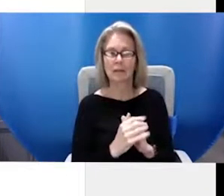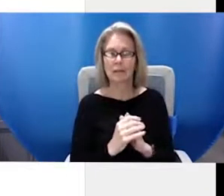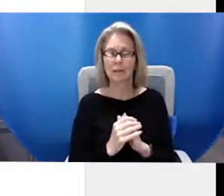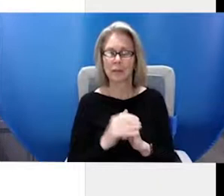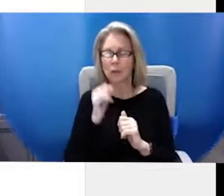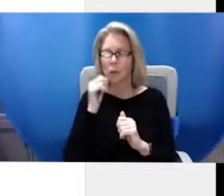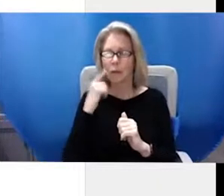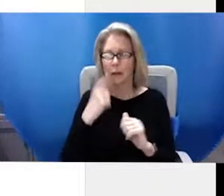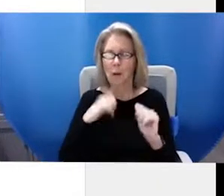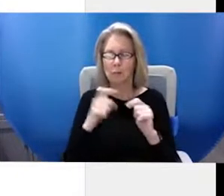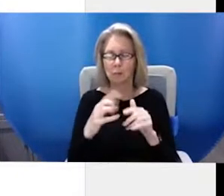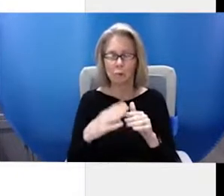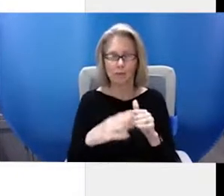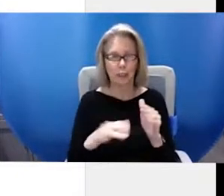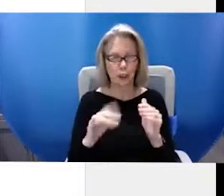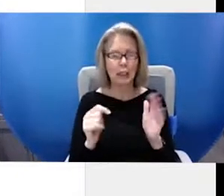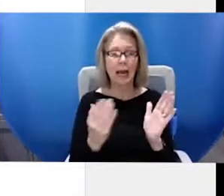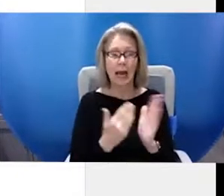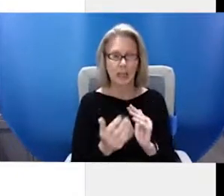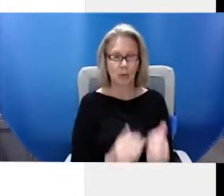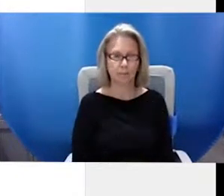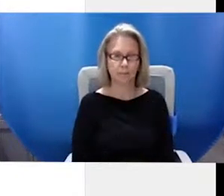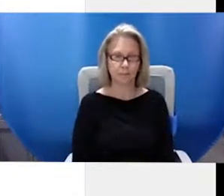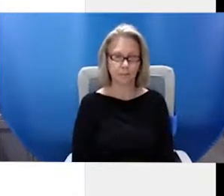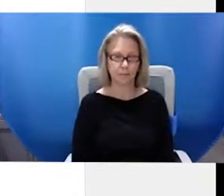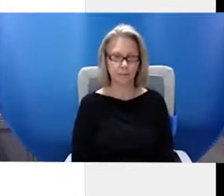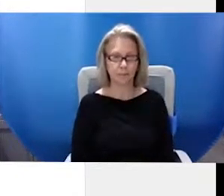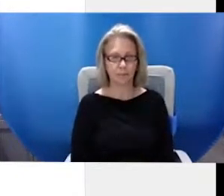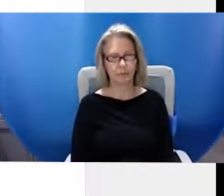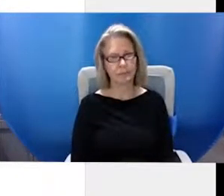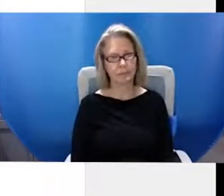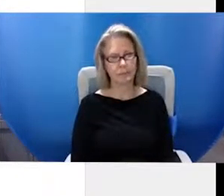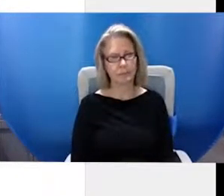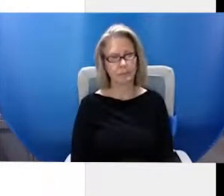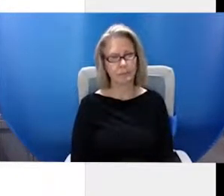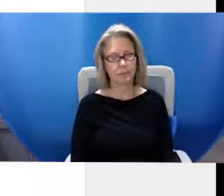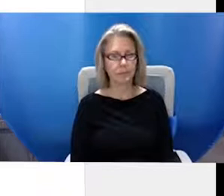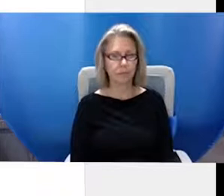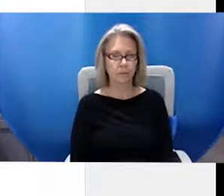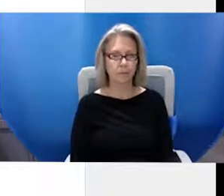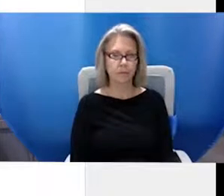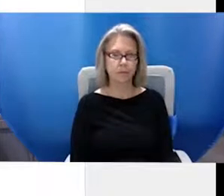say, but I don't think I will be able to finish it. Anyway,